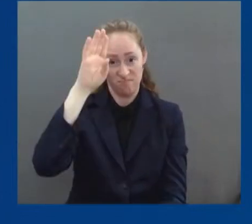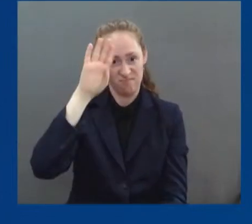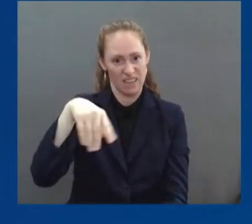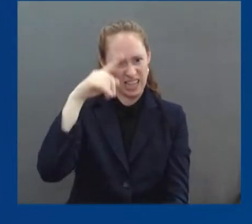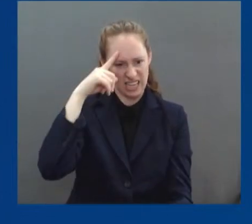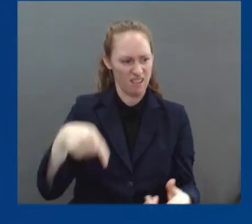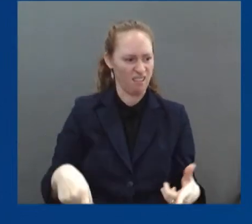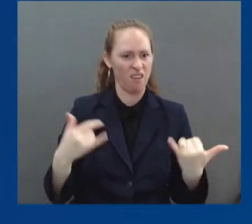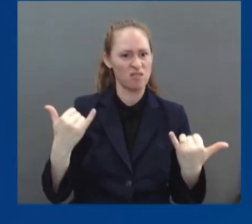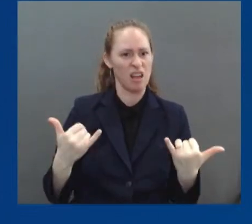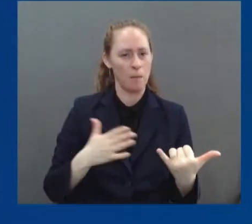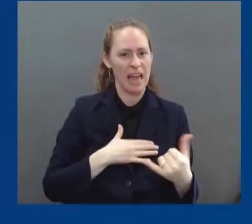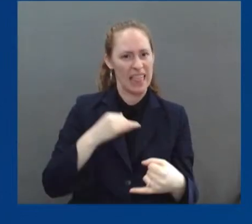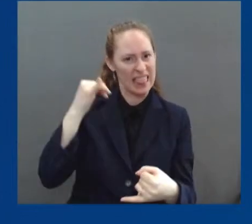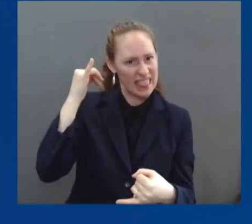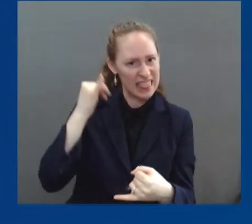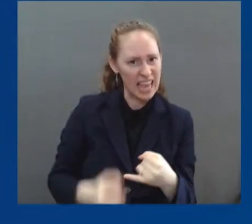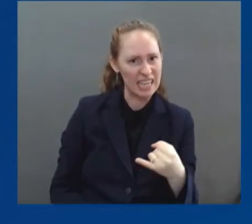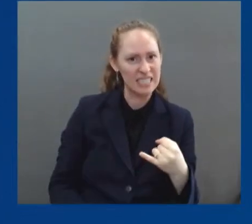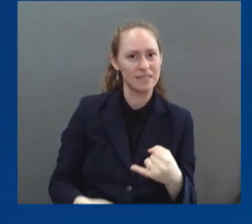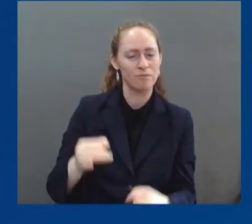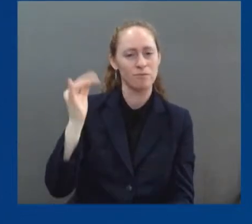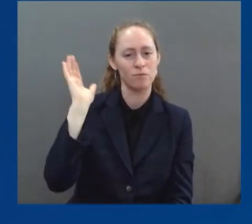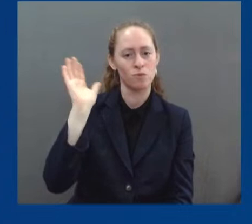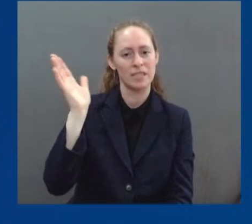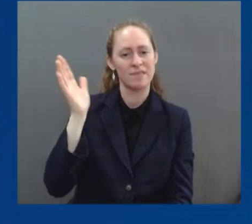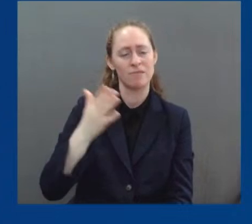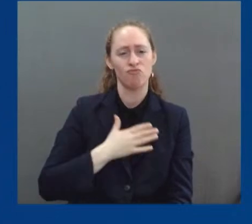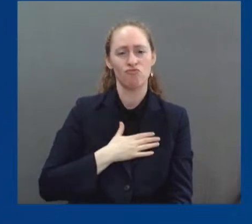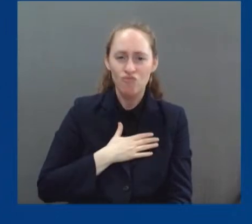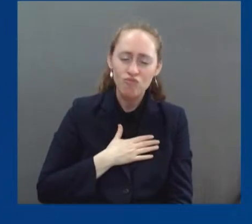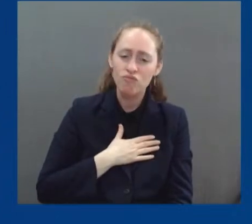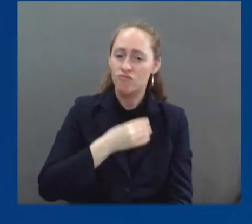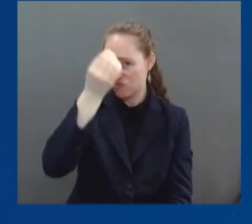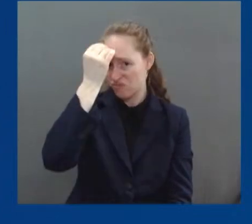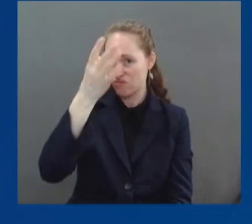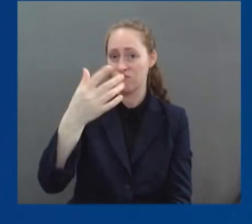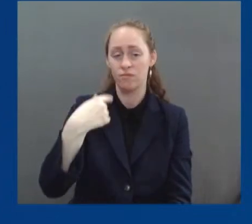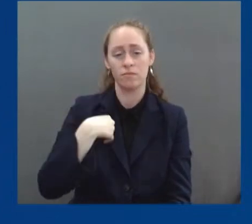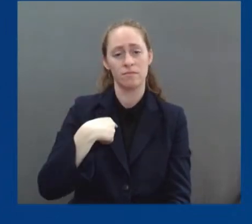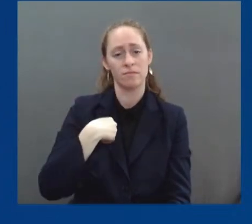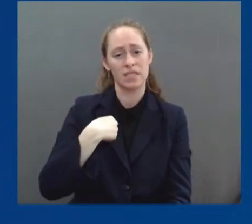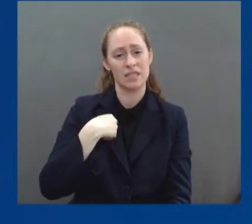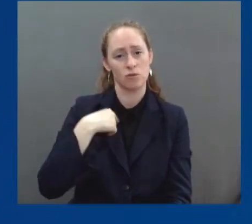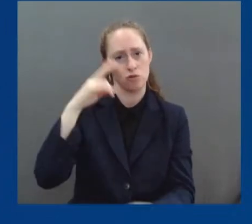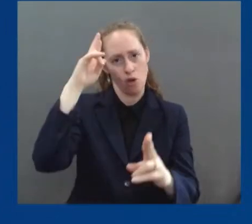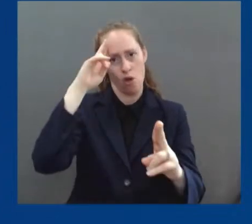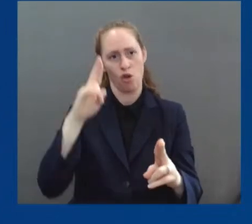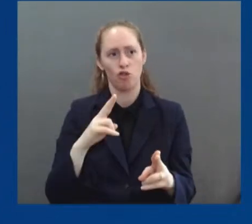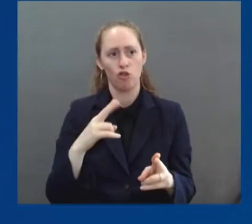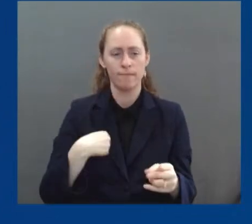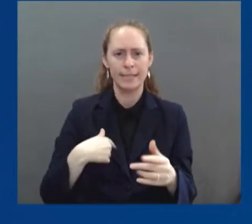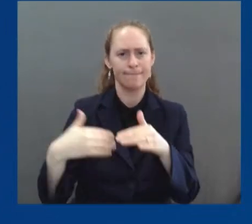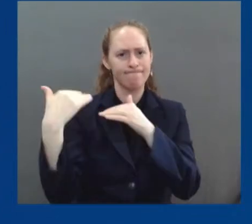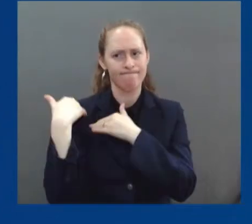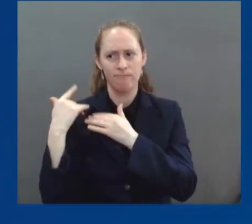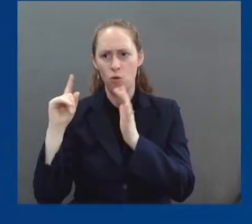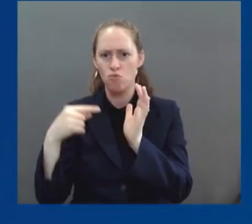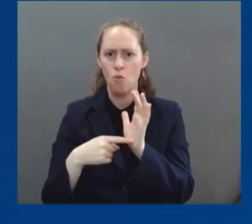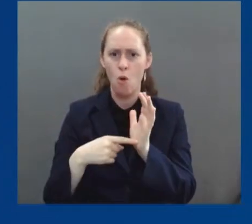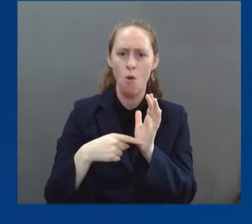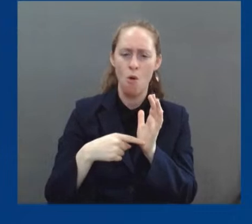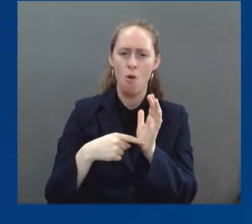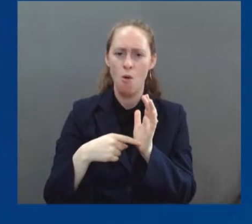to serve in this role. As we enter this new moment in the pandemic, I can't think of a better person to hand the baton